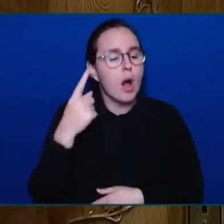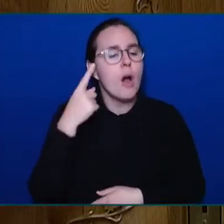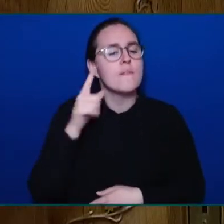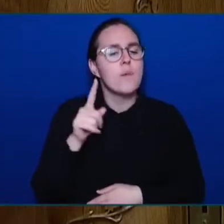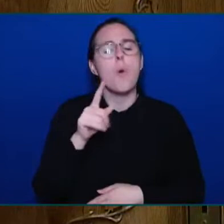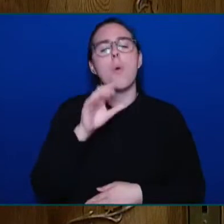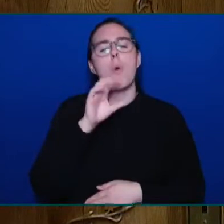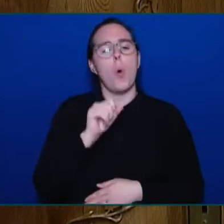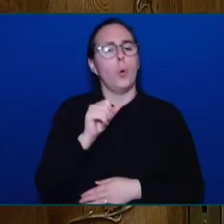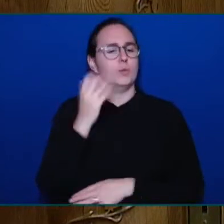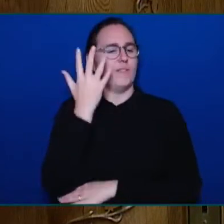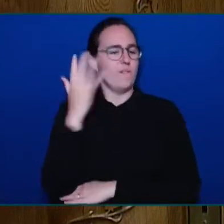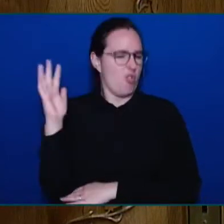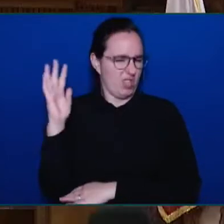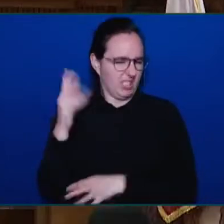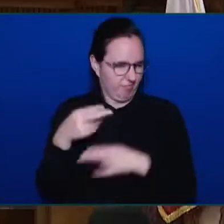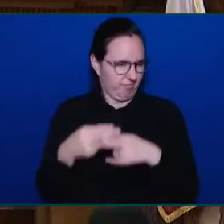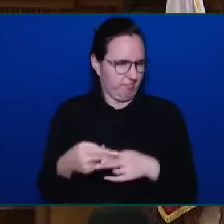Madam Clerk.